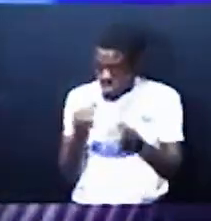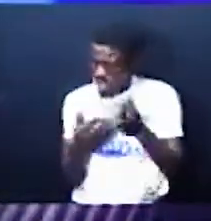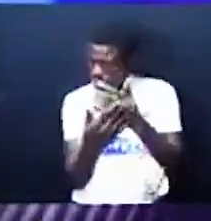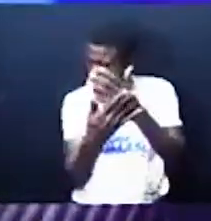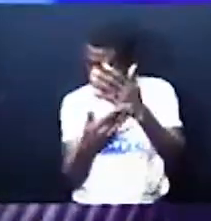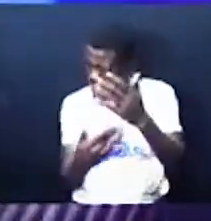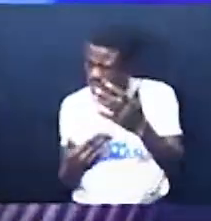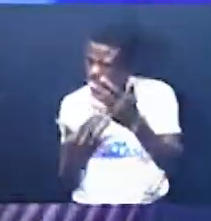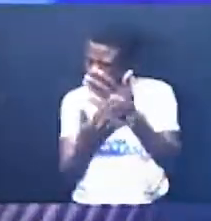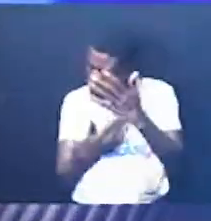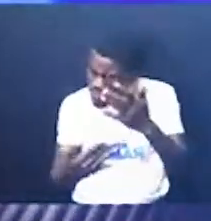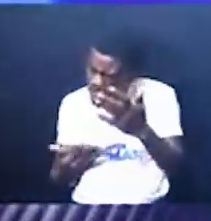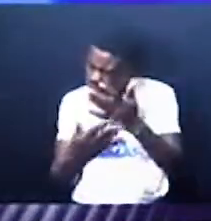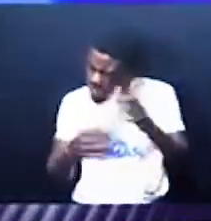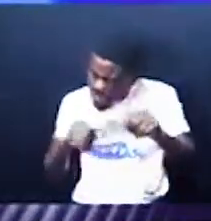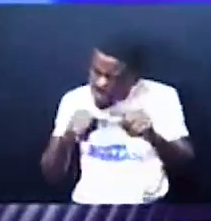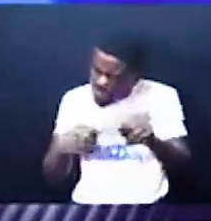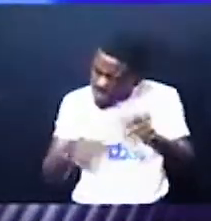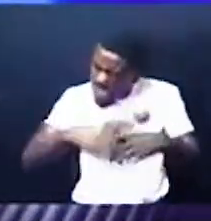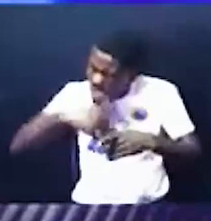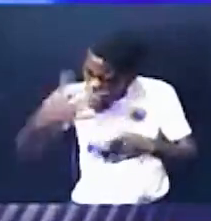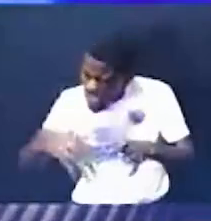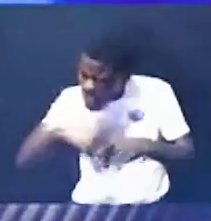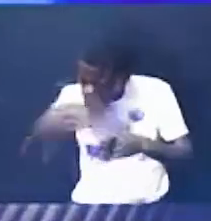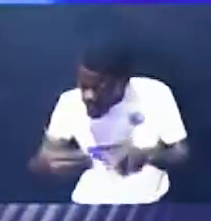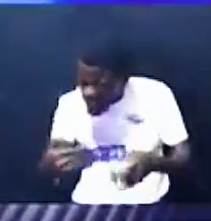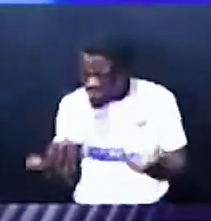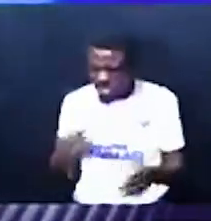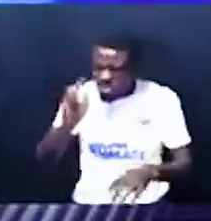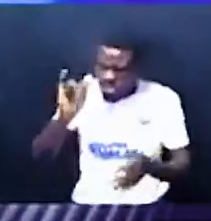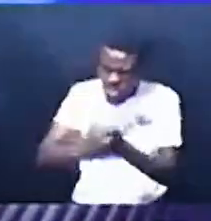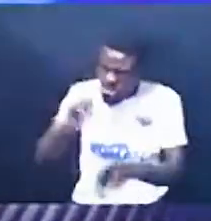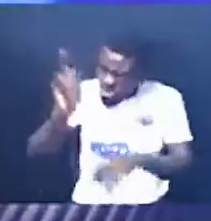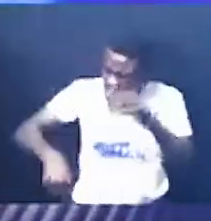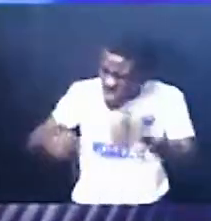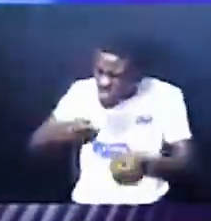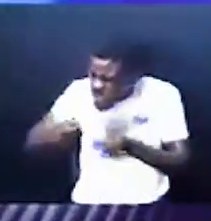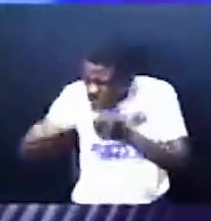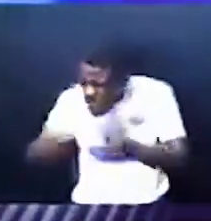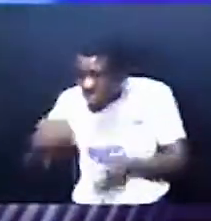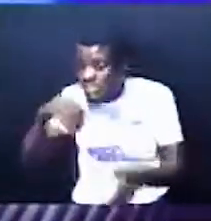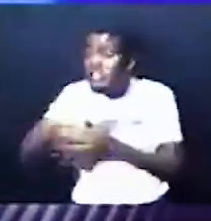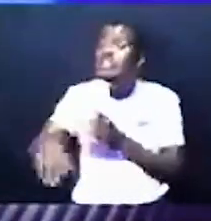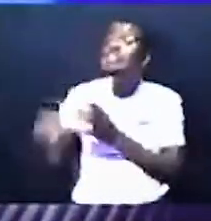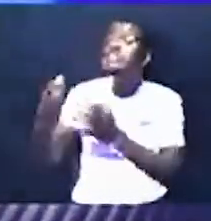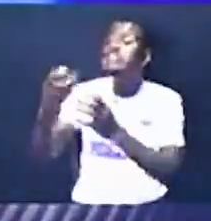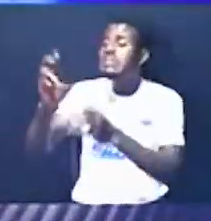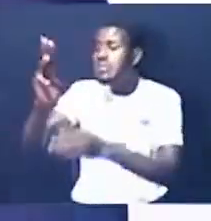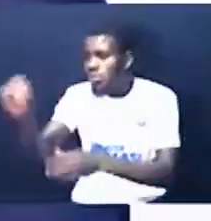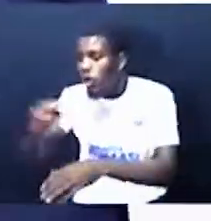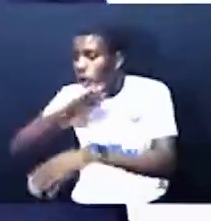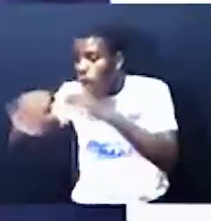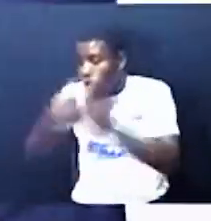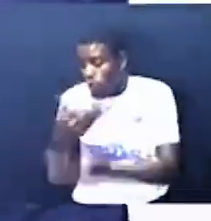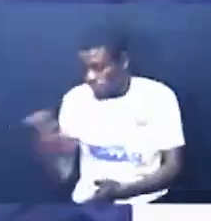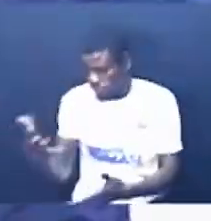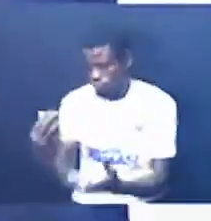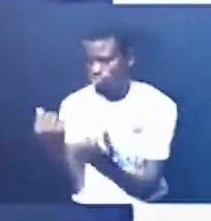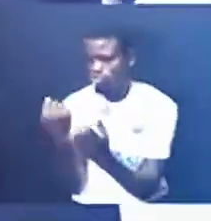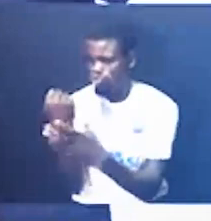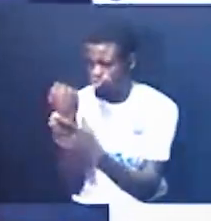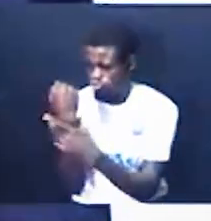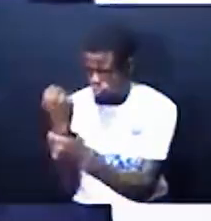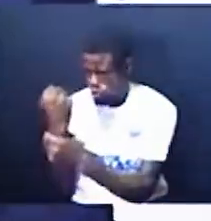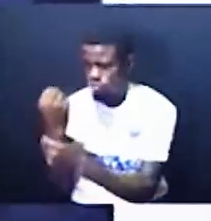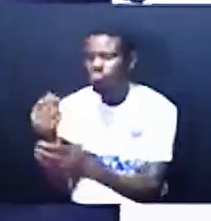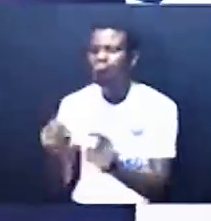flowing uncontrollably, in him all things hold together. And so moja asin na efri mu a ni mu na adie nyina